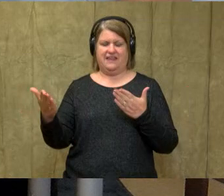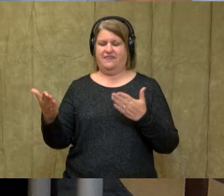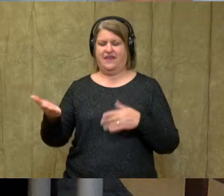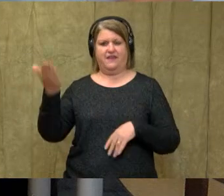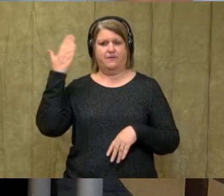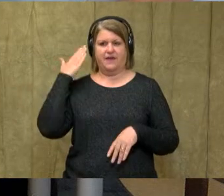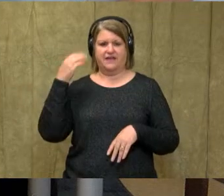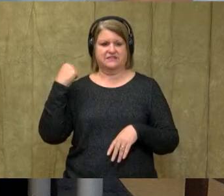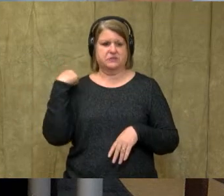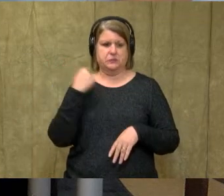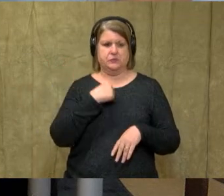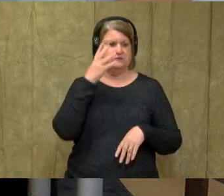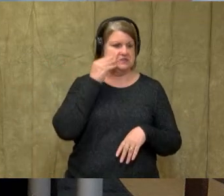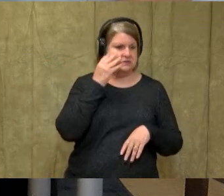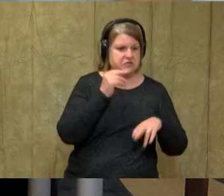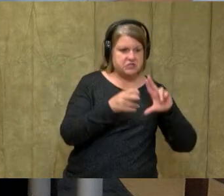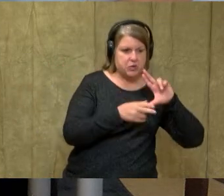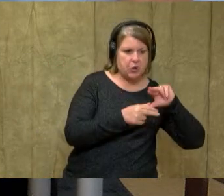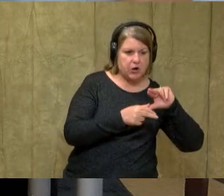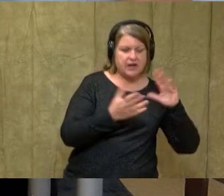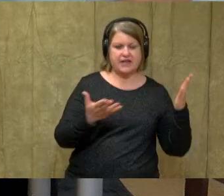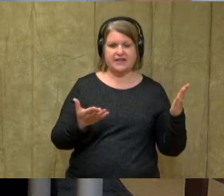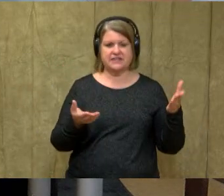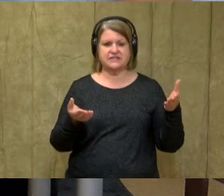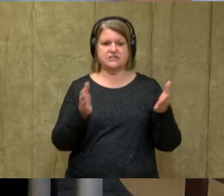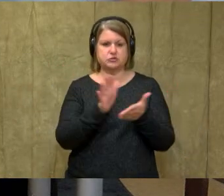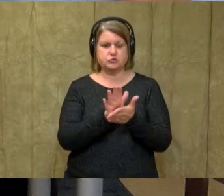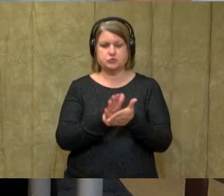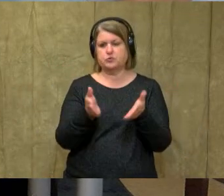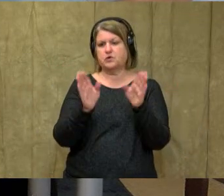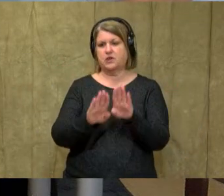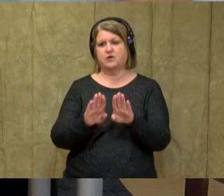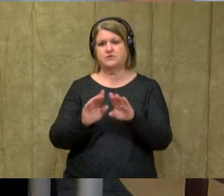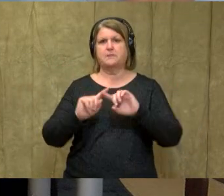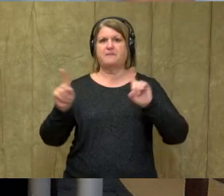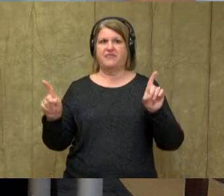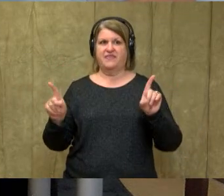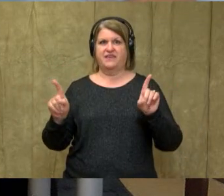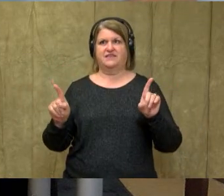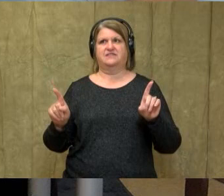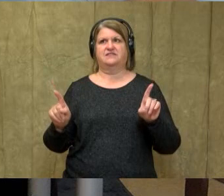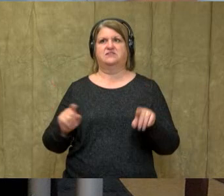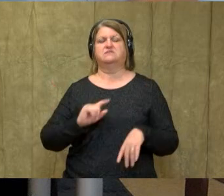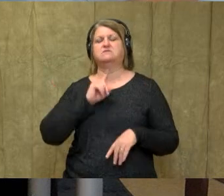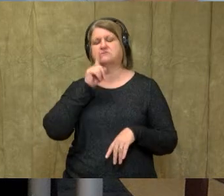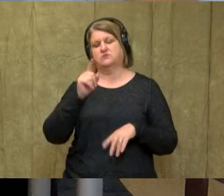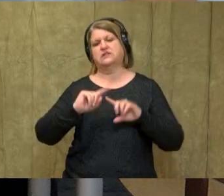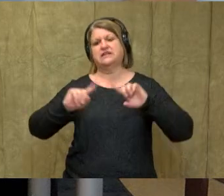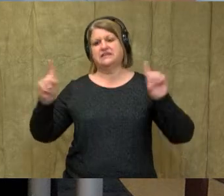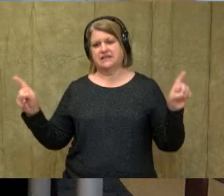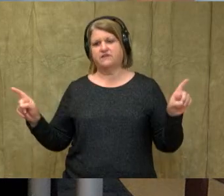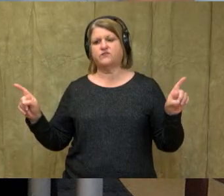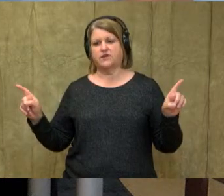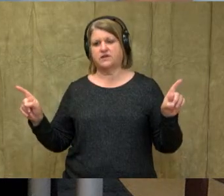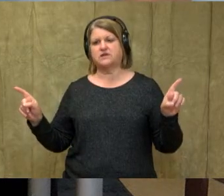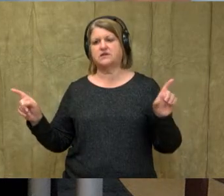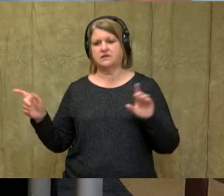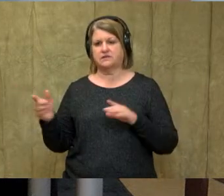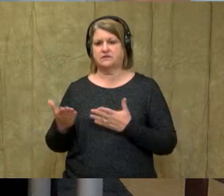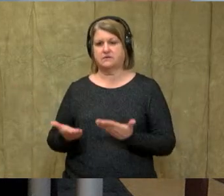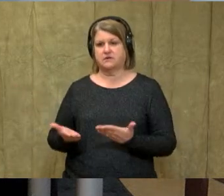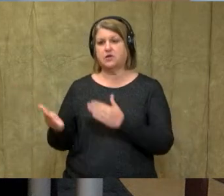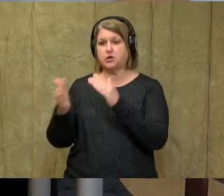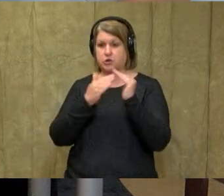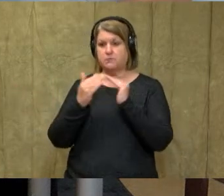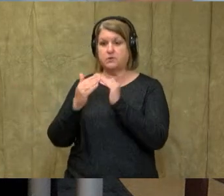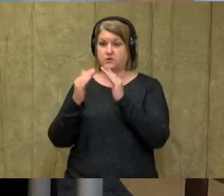had hurricanes and That's right. and where we've shut down school, but this is totally different. So the community is key, like you've got up Right. here, And it's a